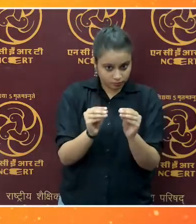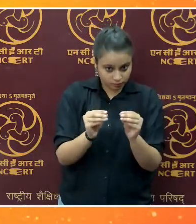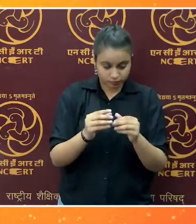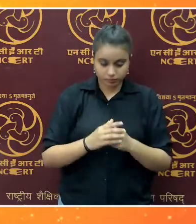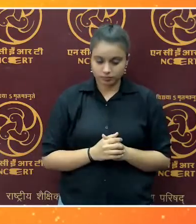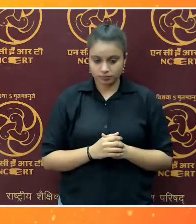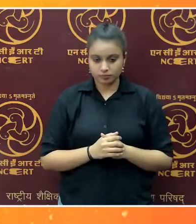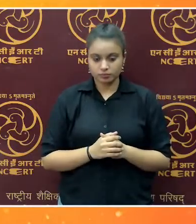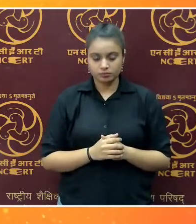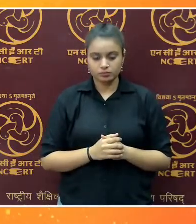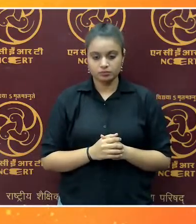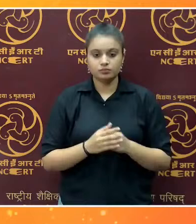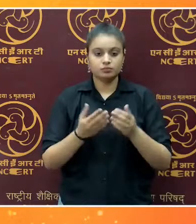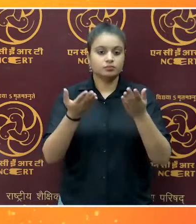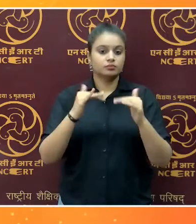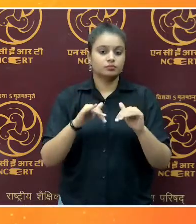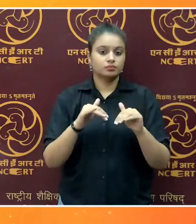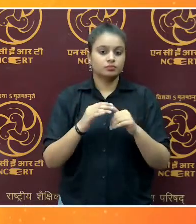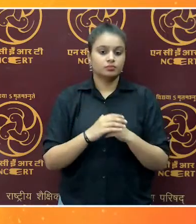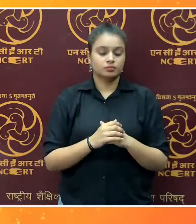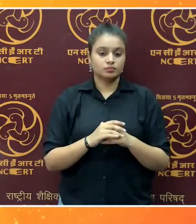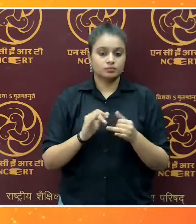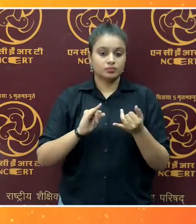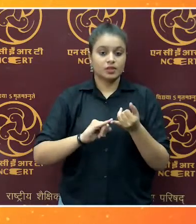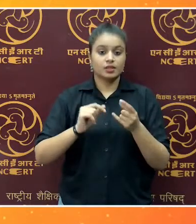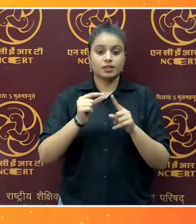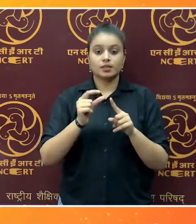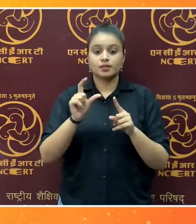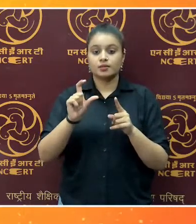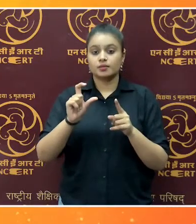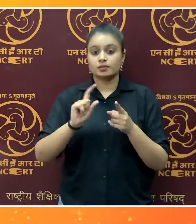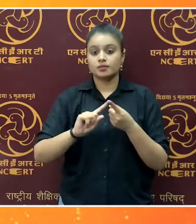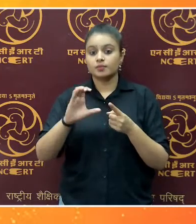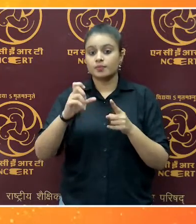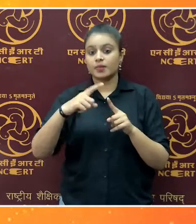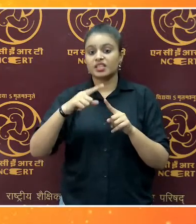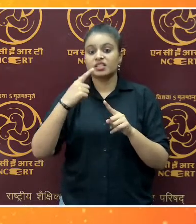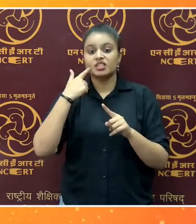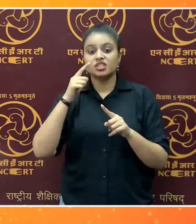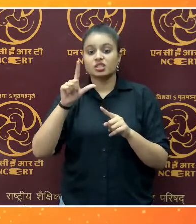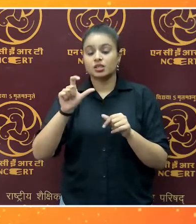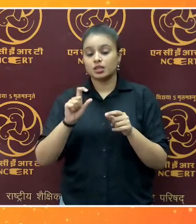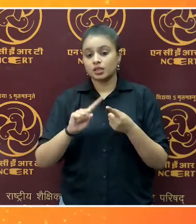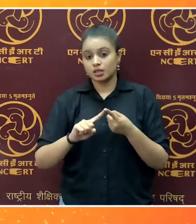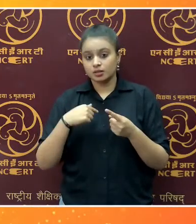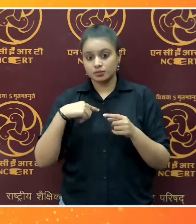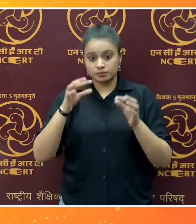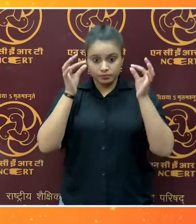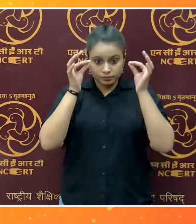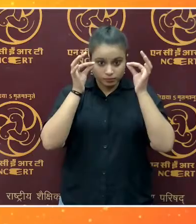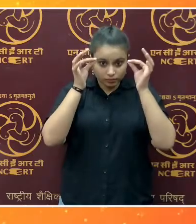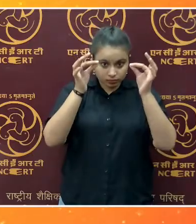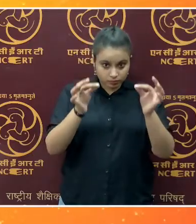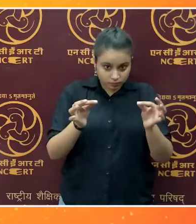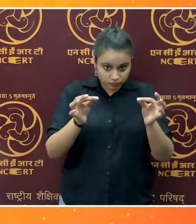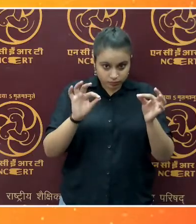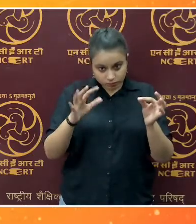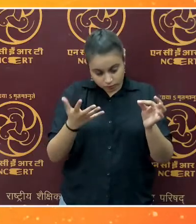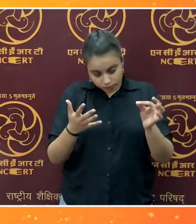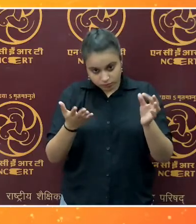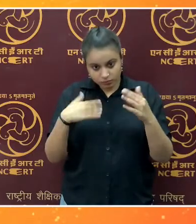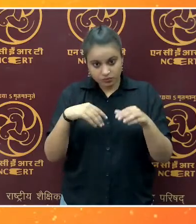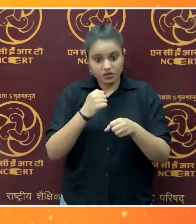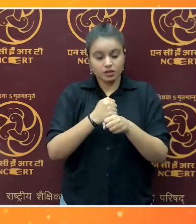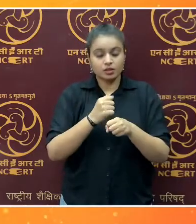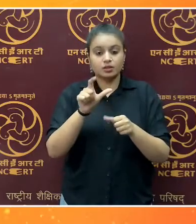eyeglasses. The spectacle is a very interesting word. When you remove the S, spectacles is of course the glasses. When